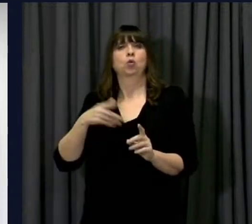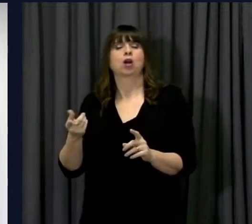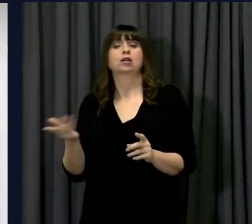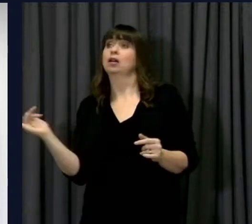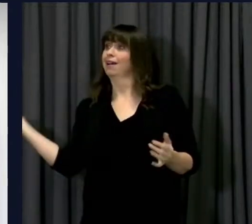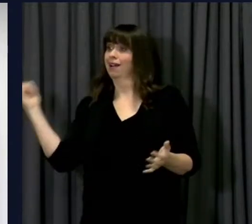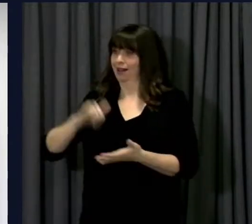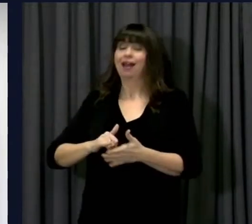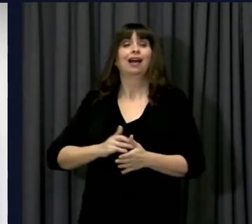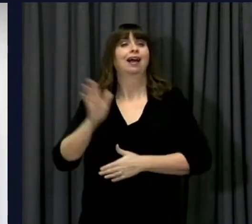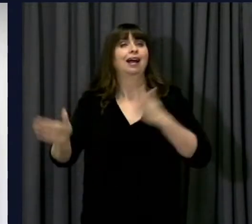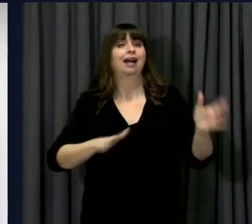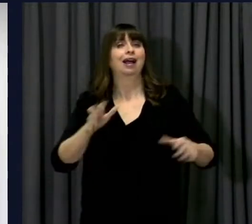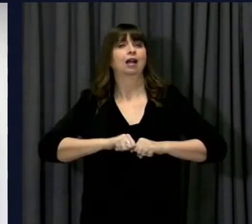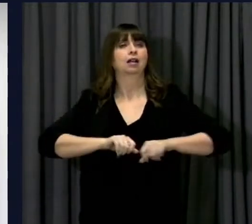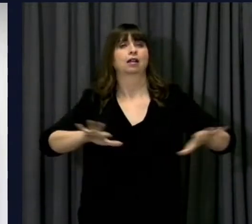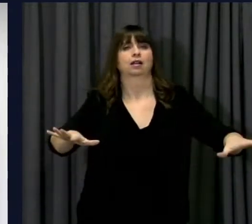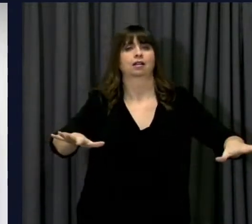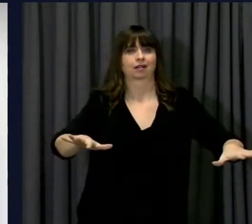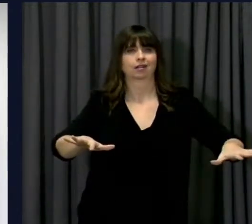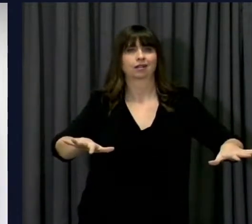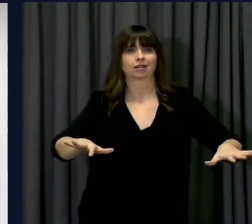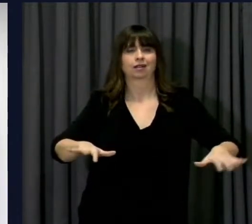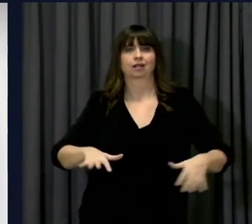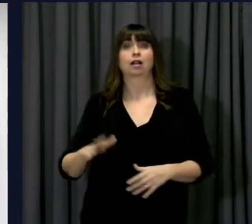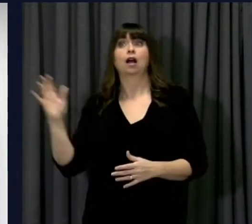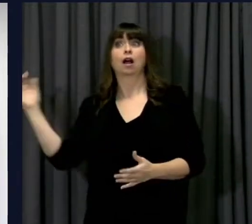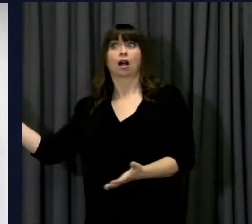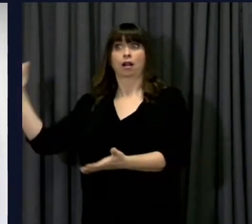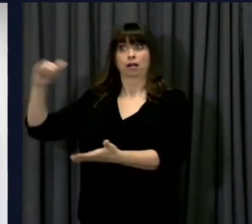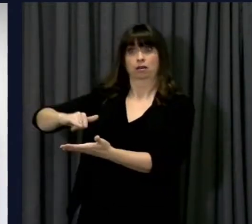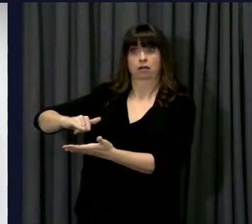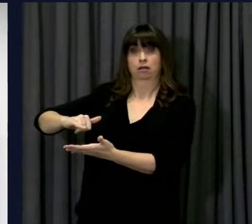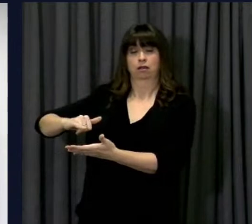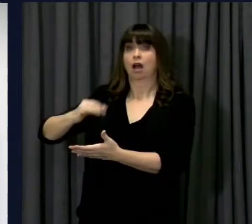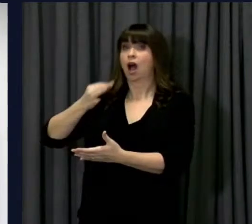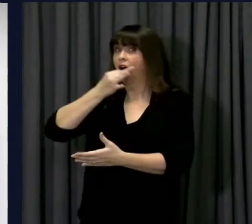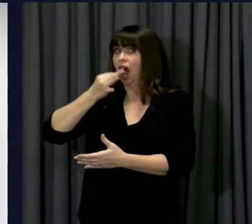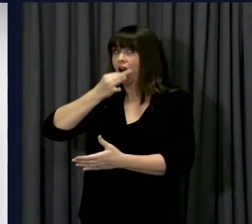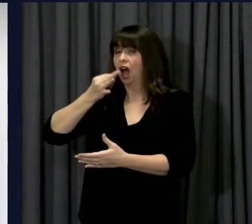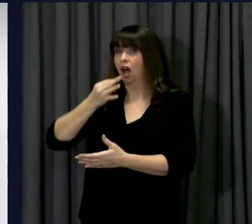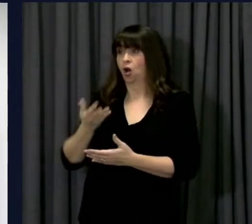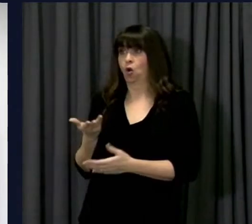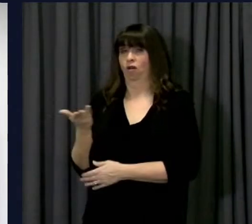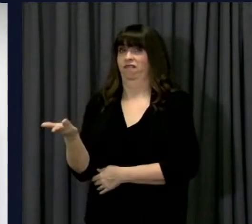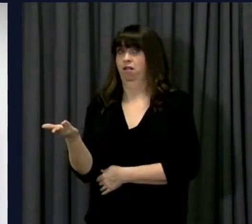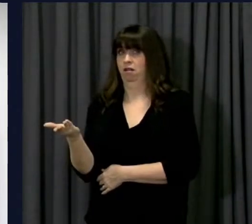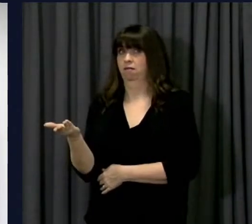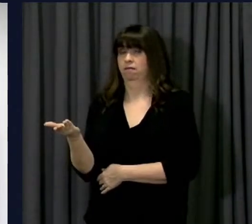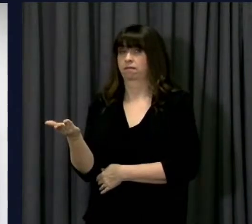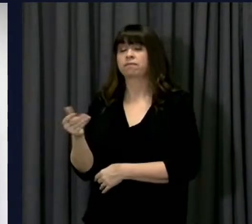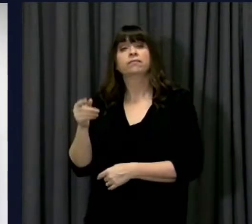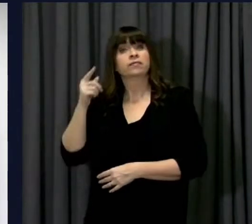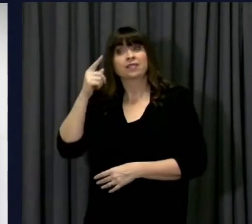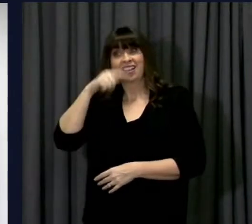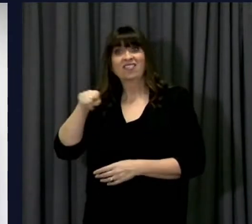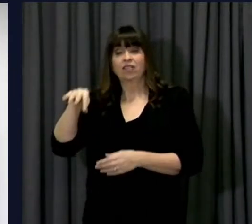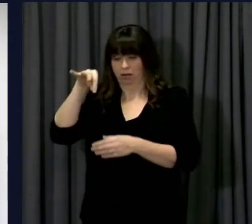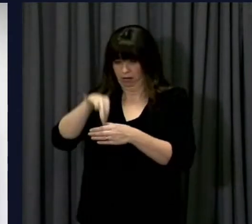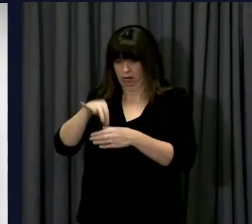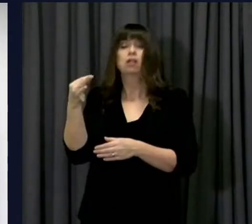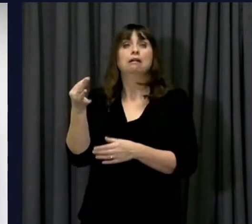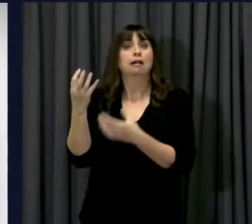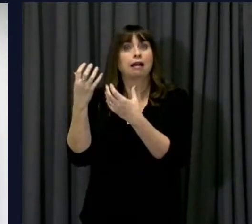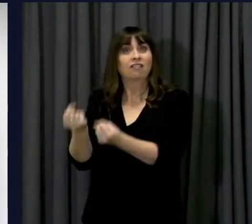spread. All travellers are offered a test to check for the variant. If the tests are positive, the